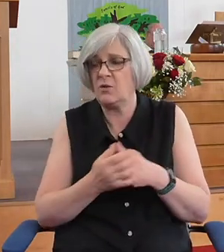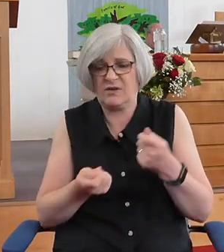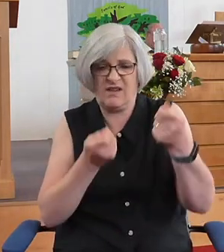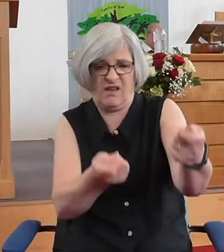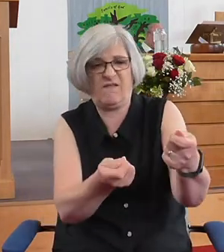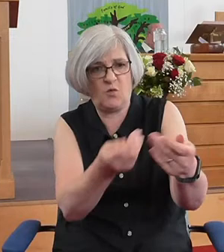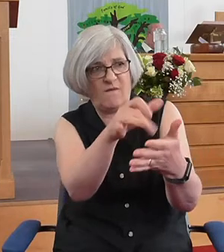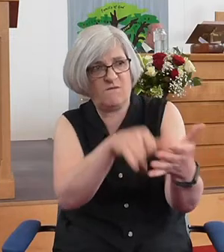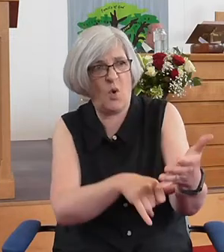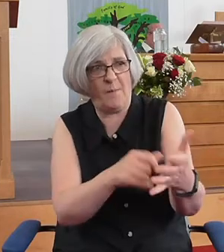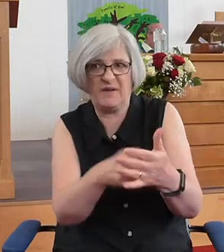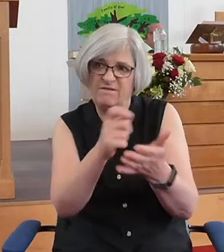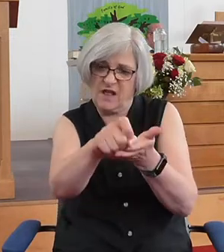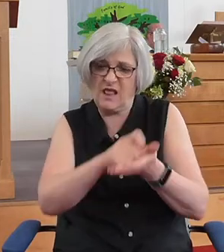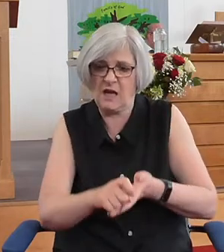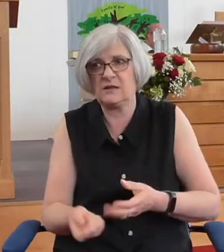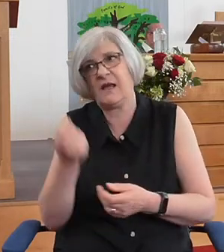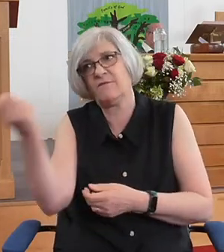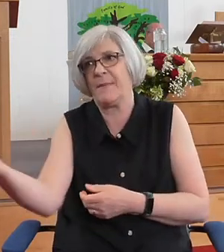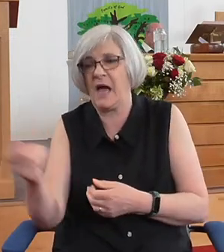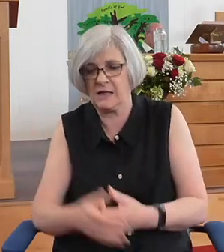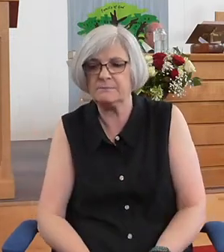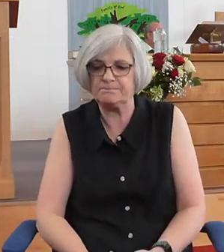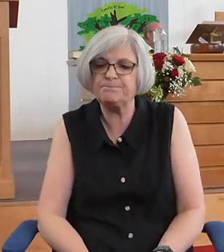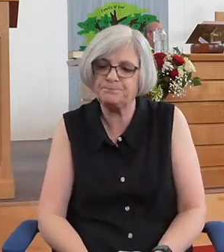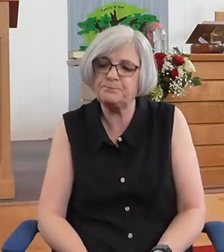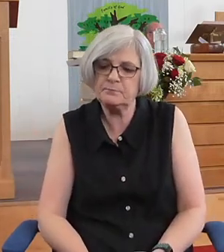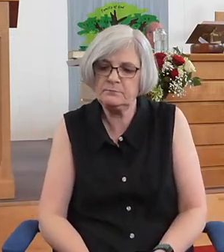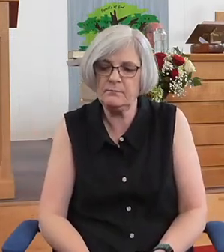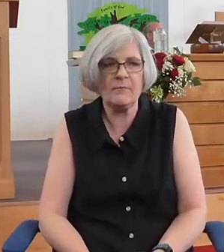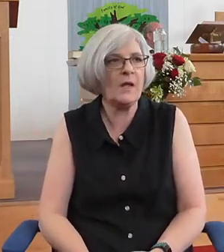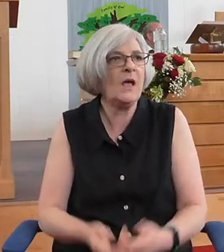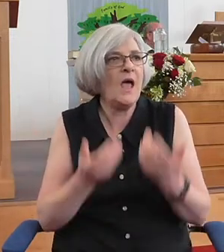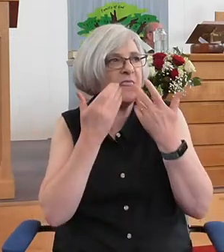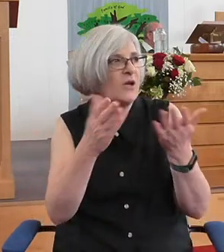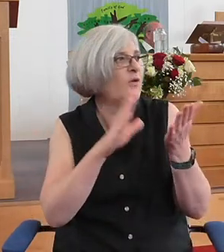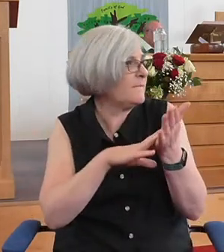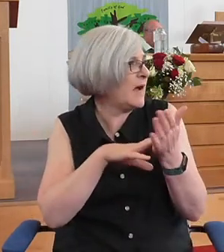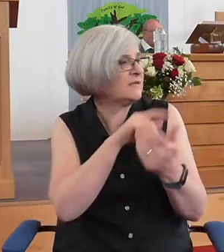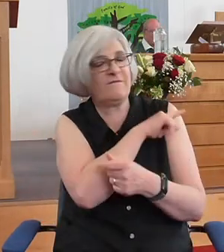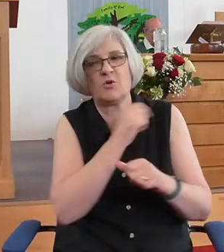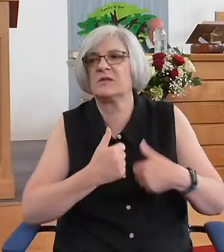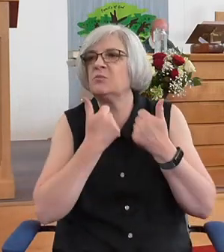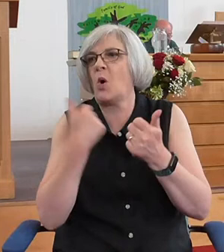form today. That's it. Thank you, and thank you, Martin, for this morning's message.